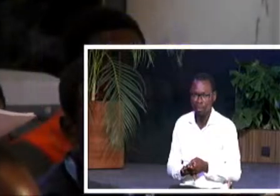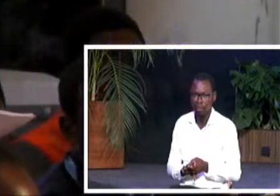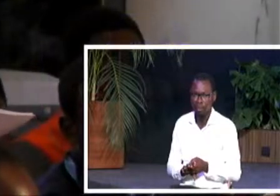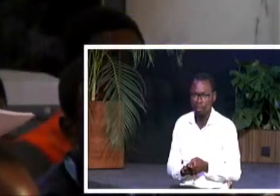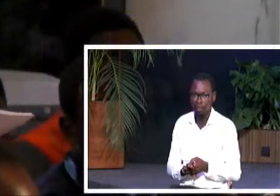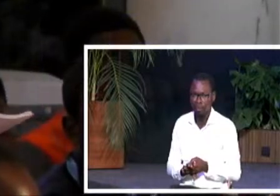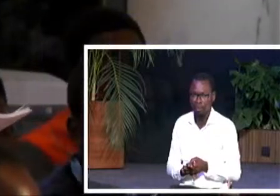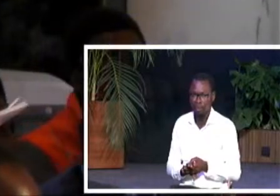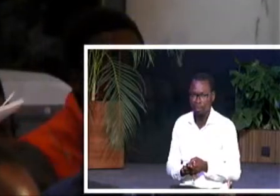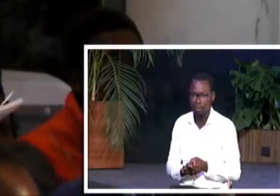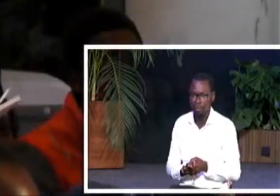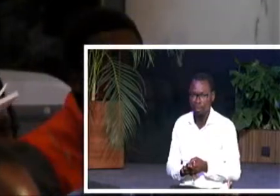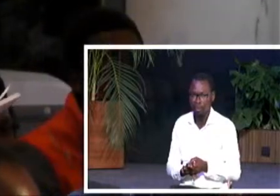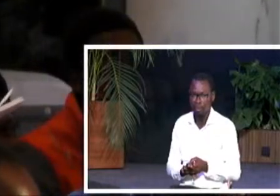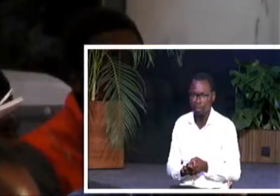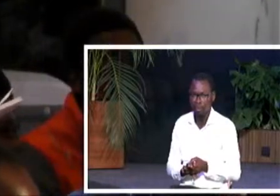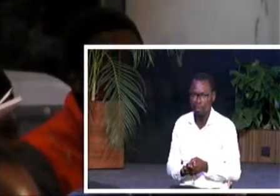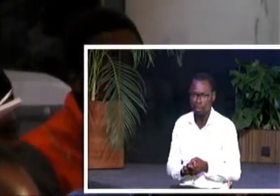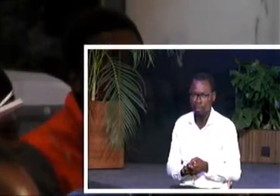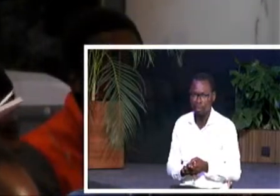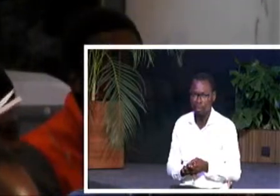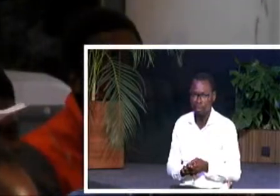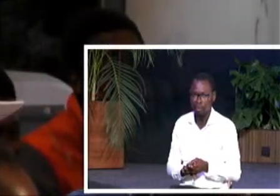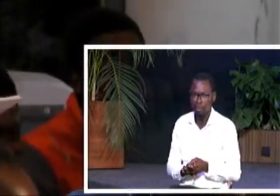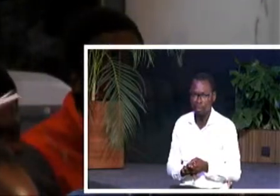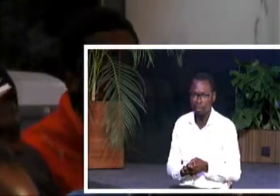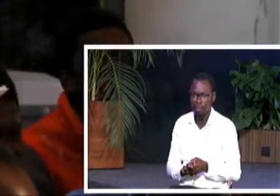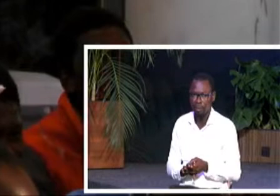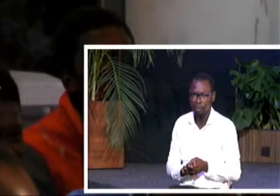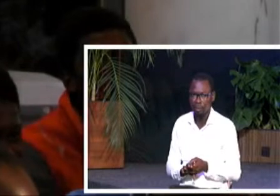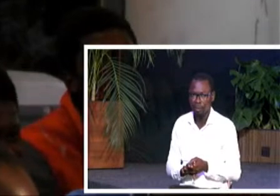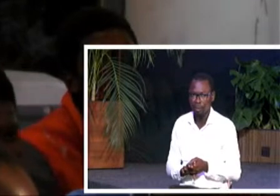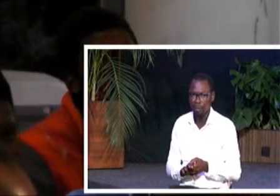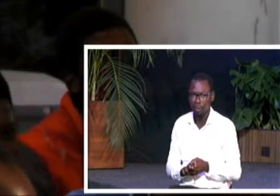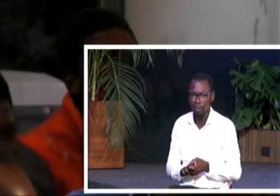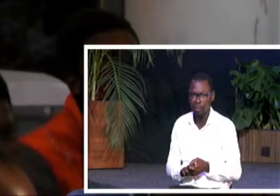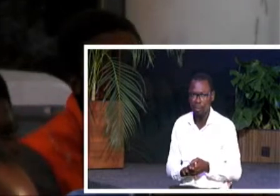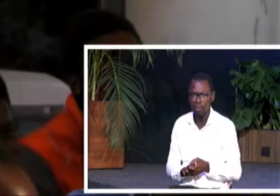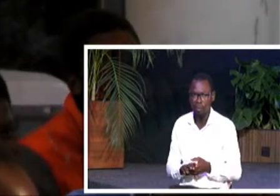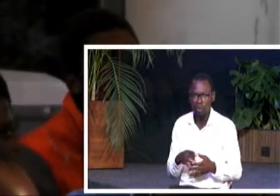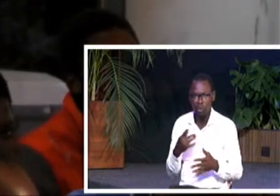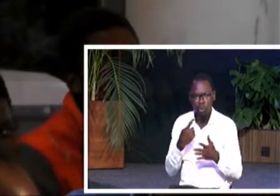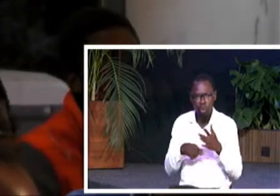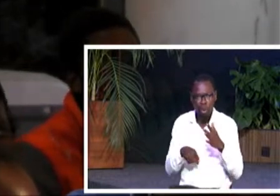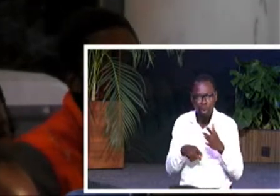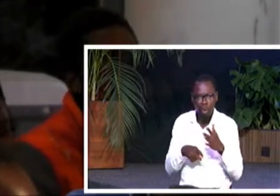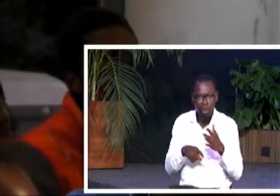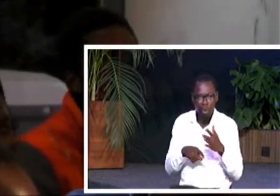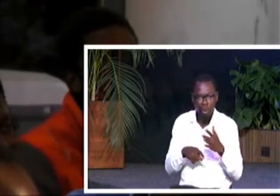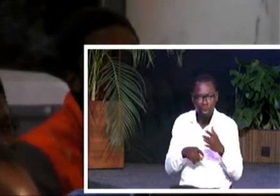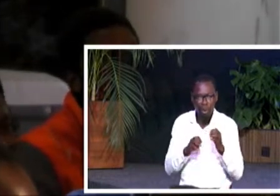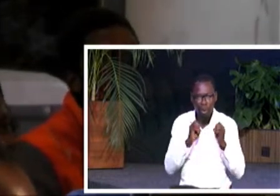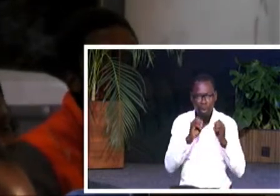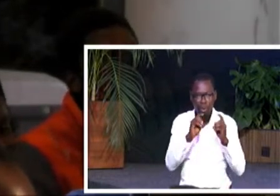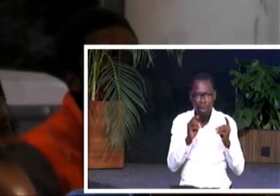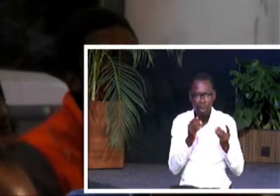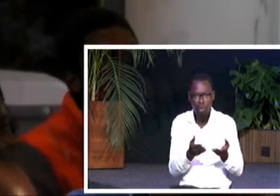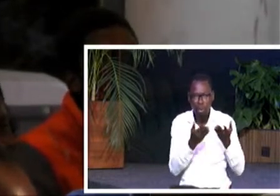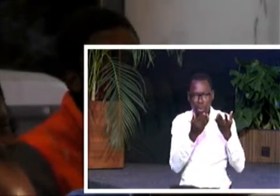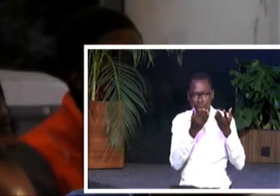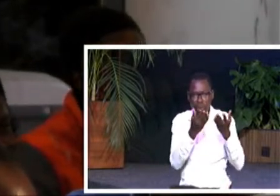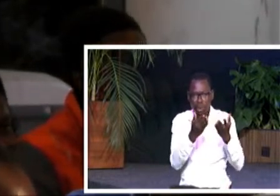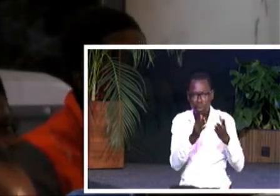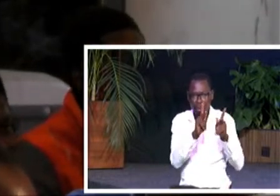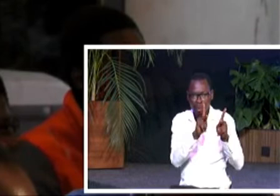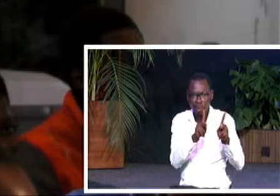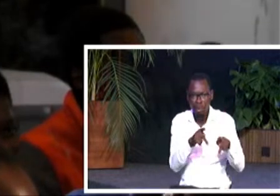And my question is to Mr. Maximus. Yeah, the question is, what education will you give to a person